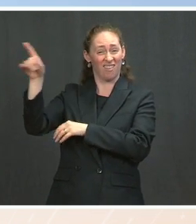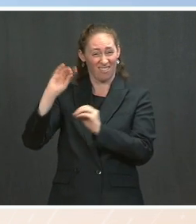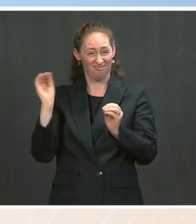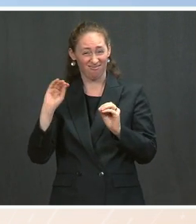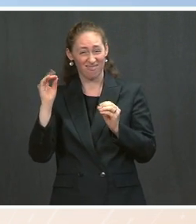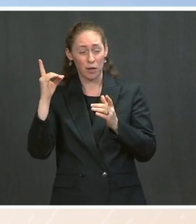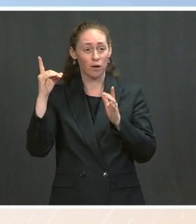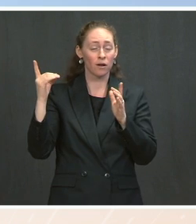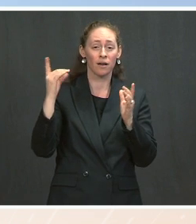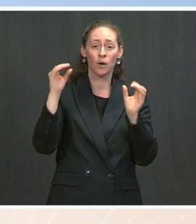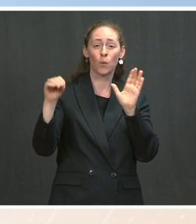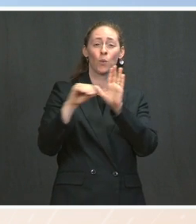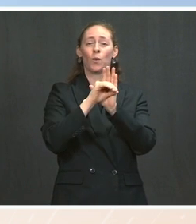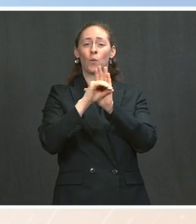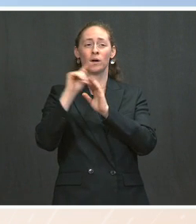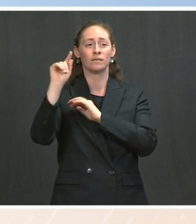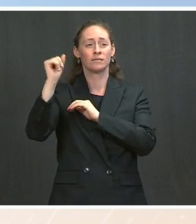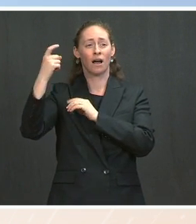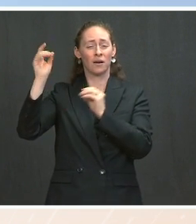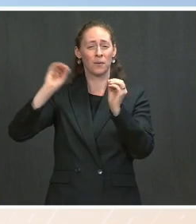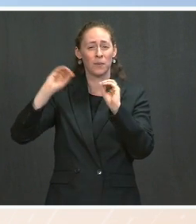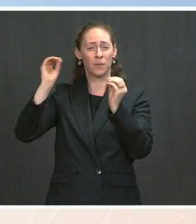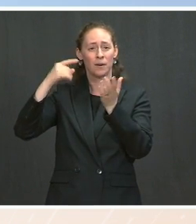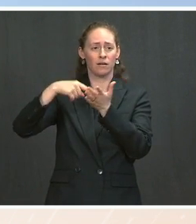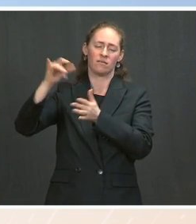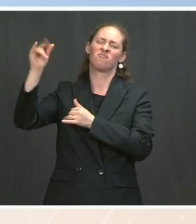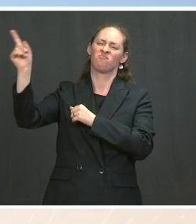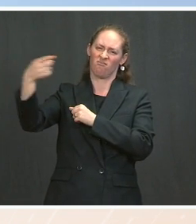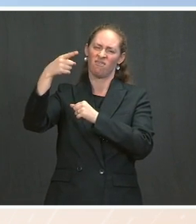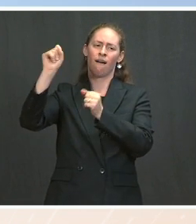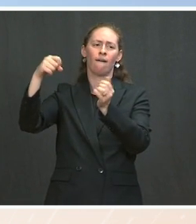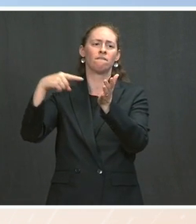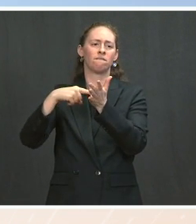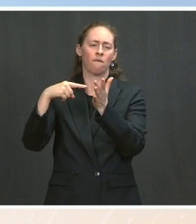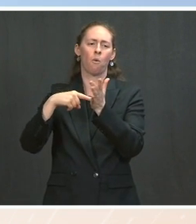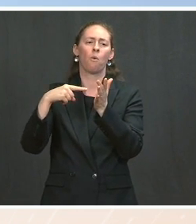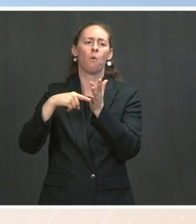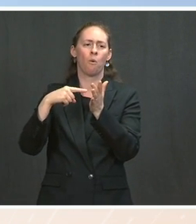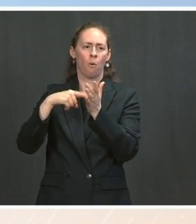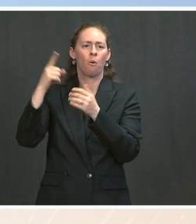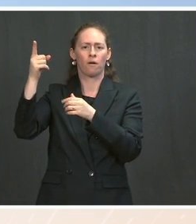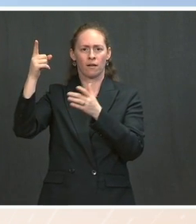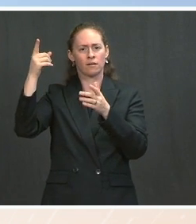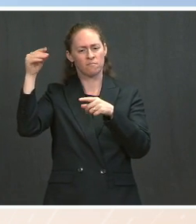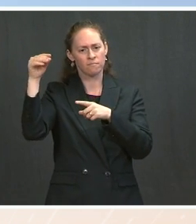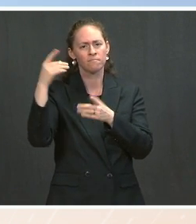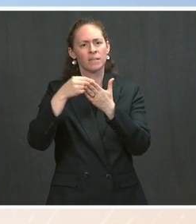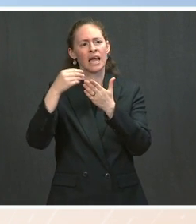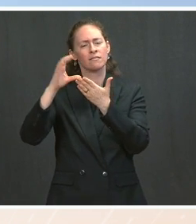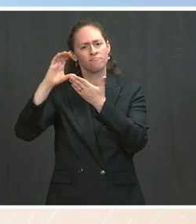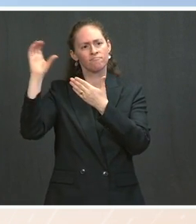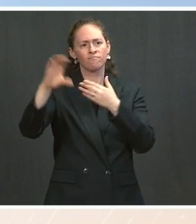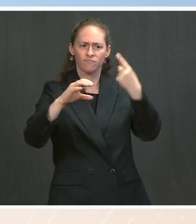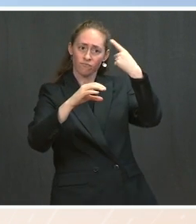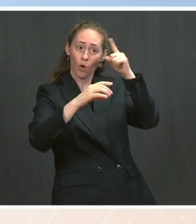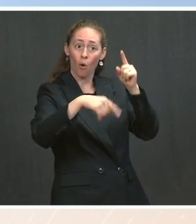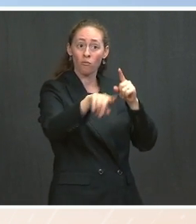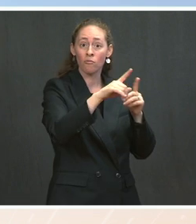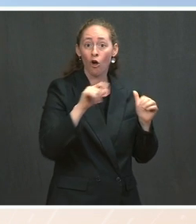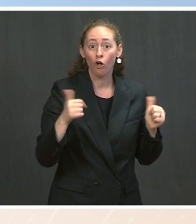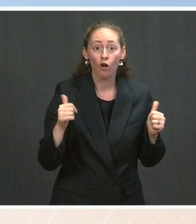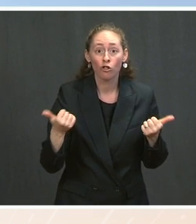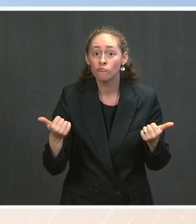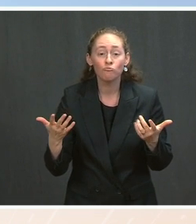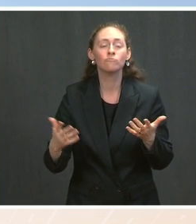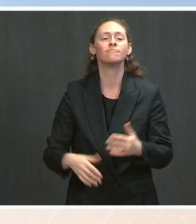can afford a modest increase to pay for middle class jobs. Do you have another question? Are you good? Okay, go ahead. Just heard